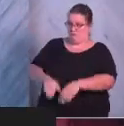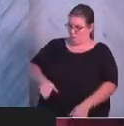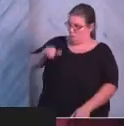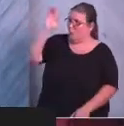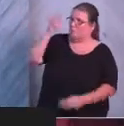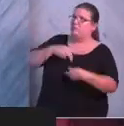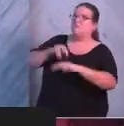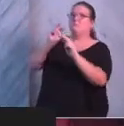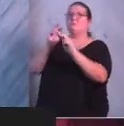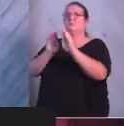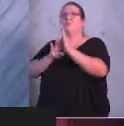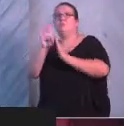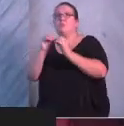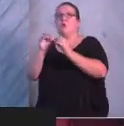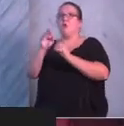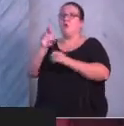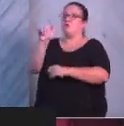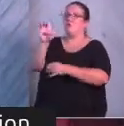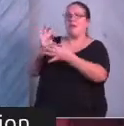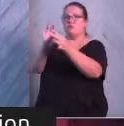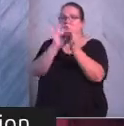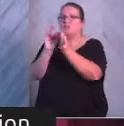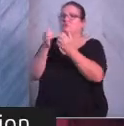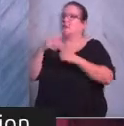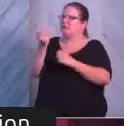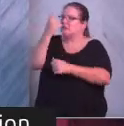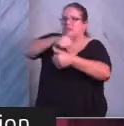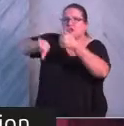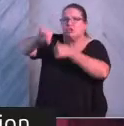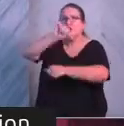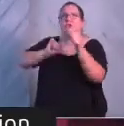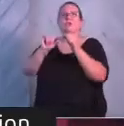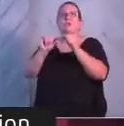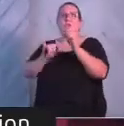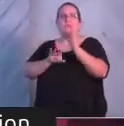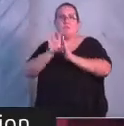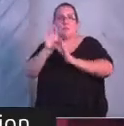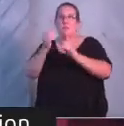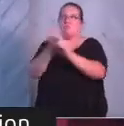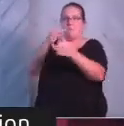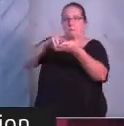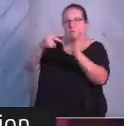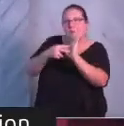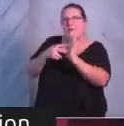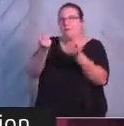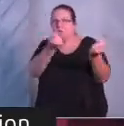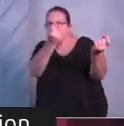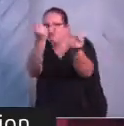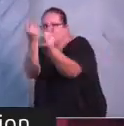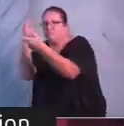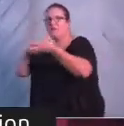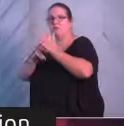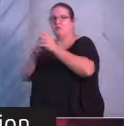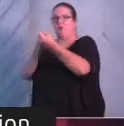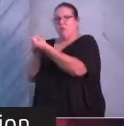towards race relations and understanding of one another. Through the proper development of meaning and understanding, we can foster more